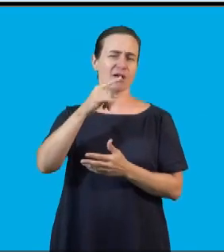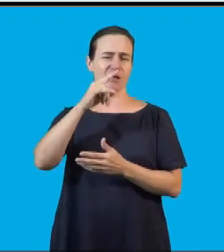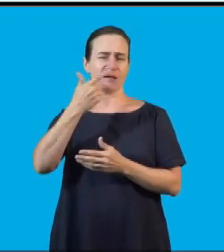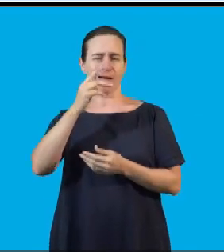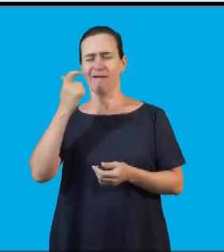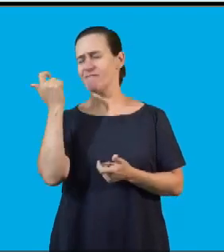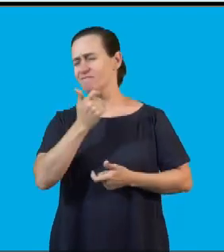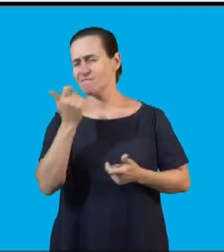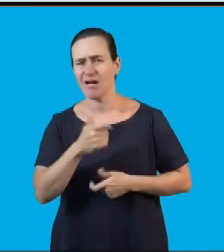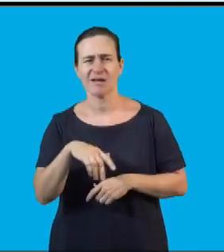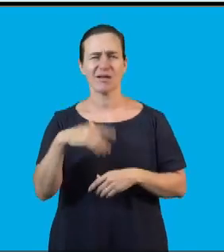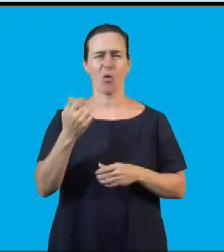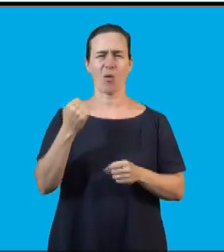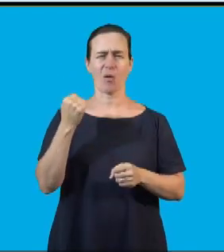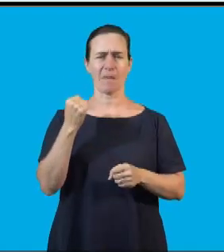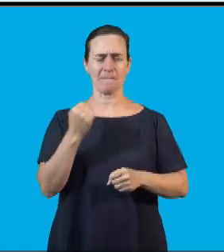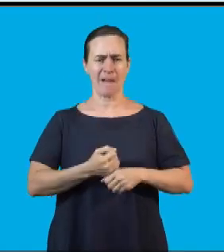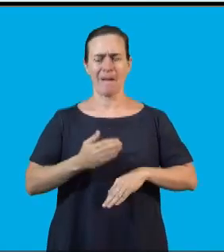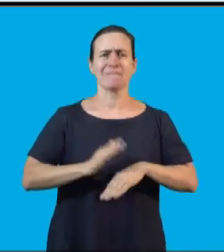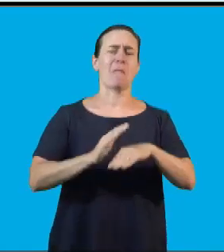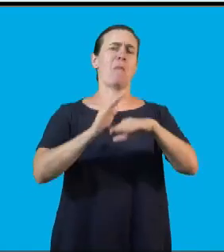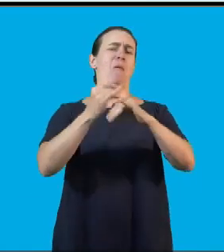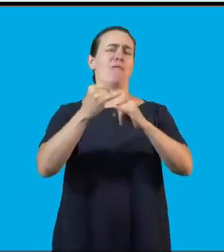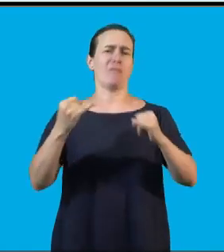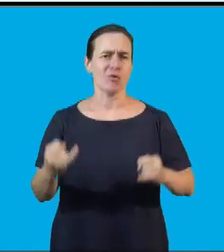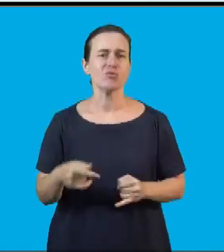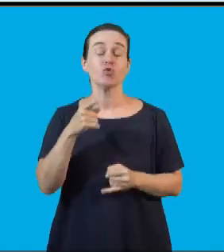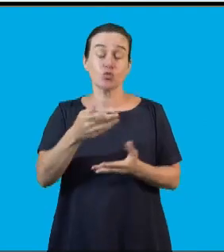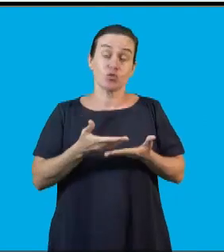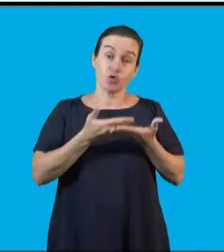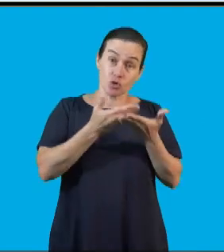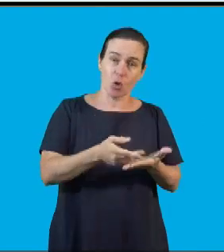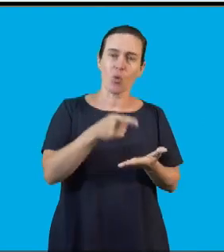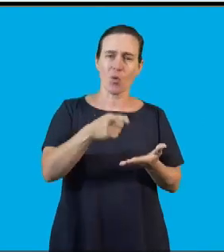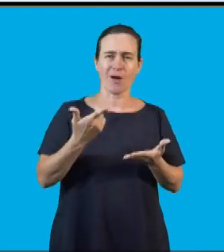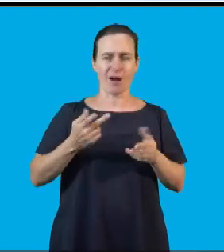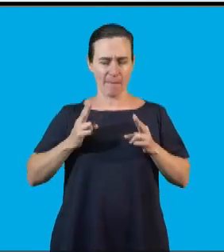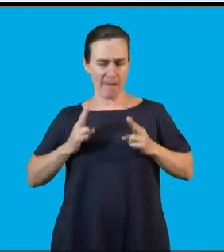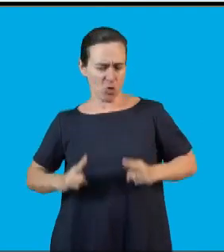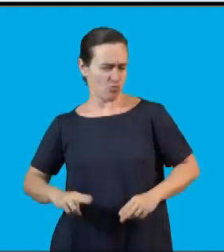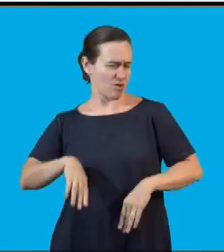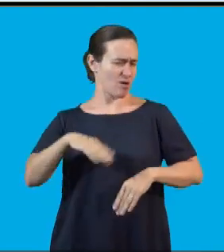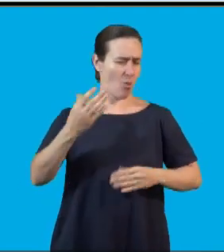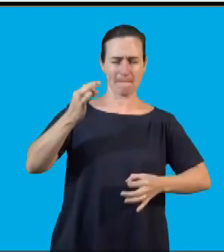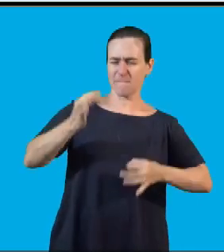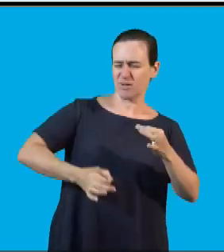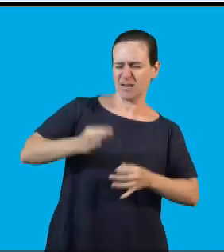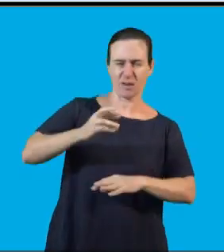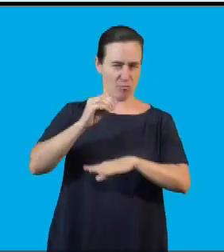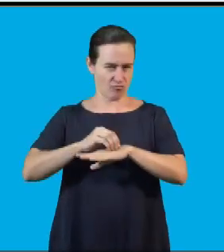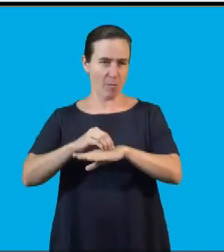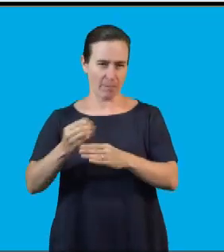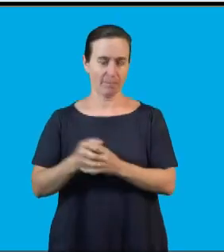irony, sarcasm, or exaggeration to criticize, expose, or highlight human, political, or